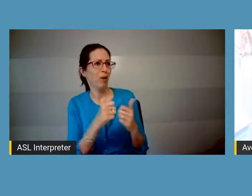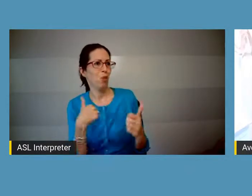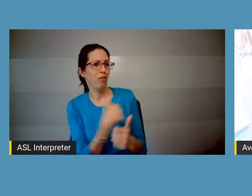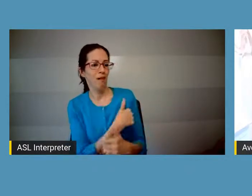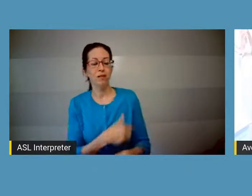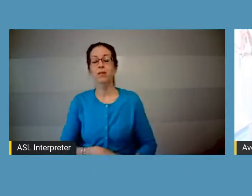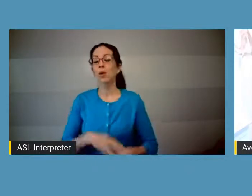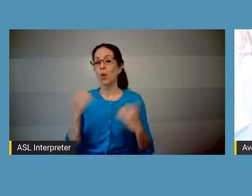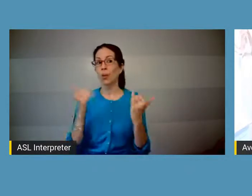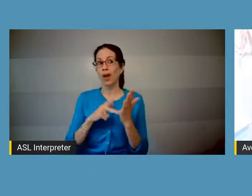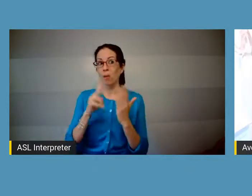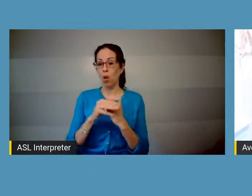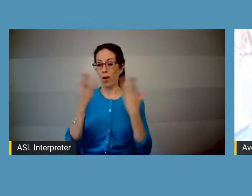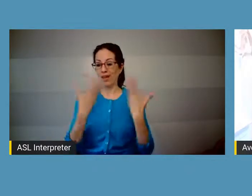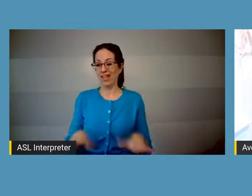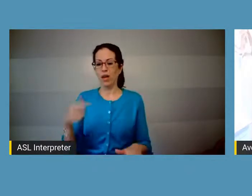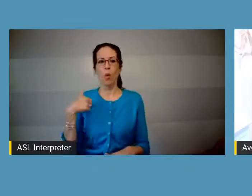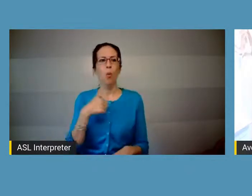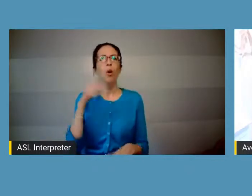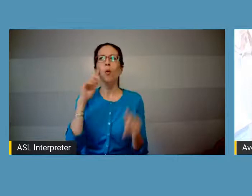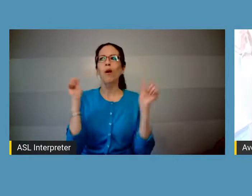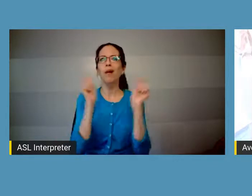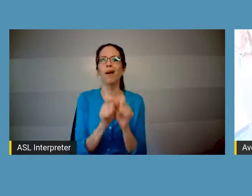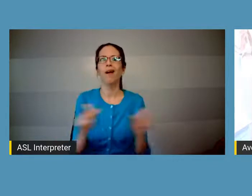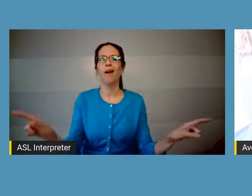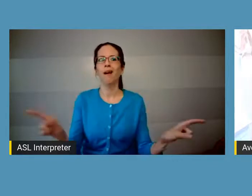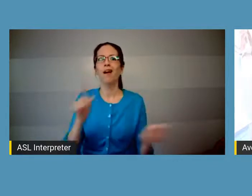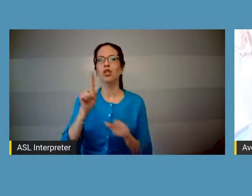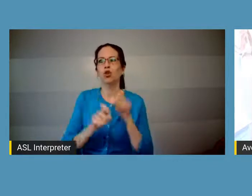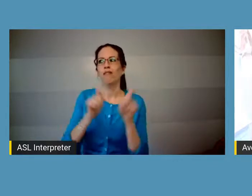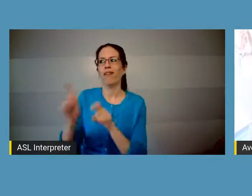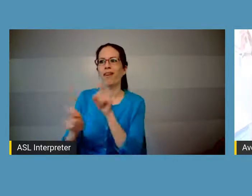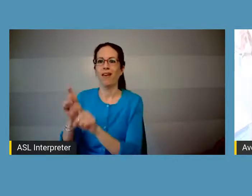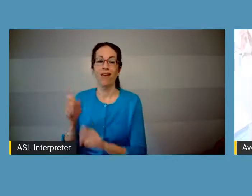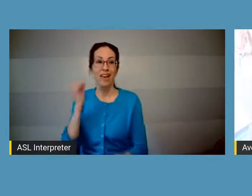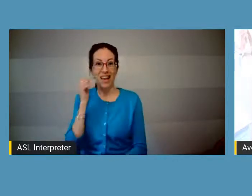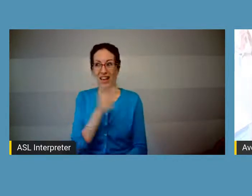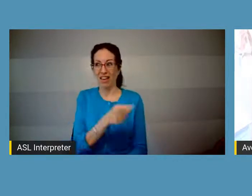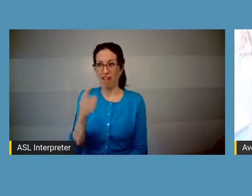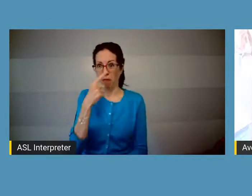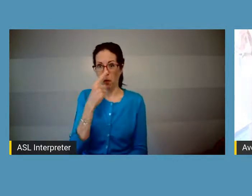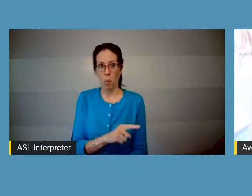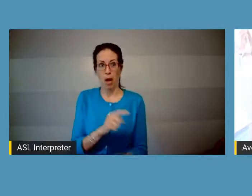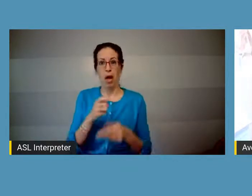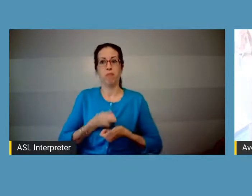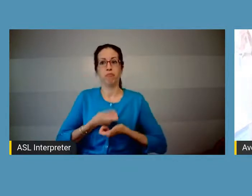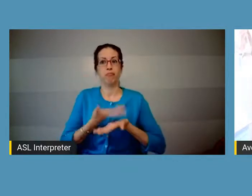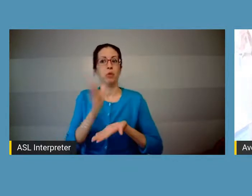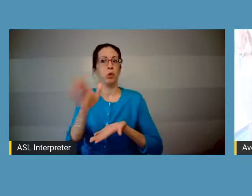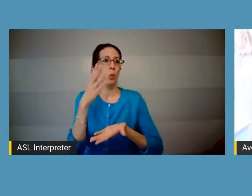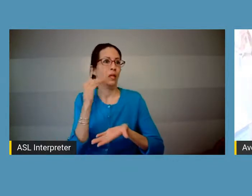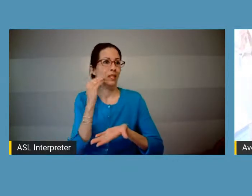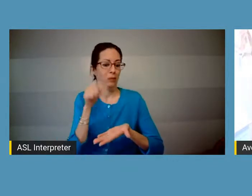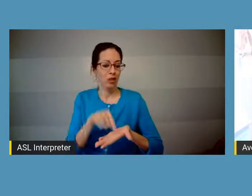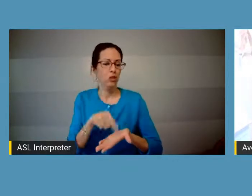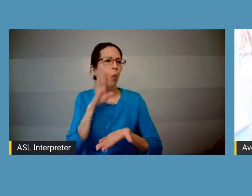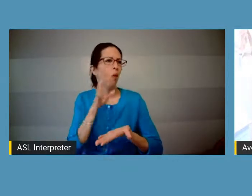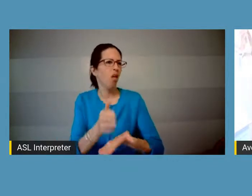to a satisfaction survey. Sharing your experience through this survey will only take a few minutes and will greatly improve our